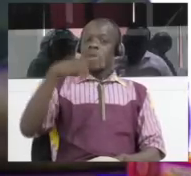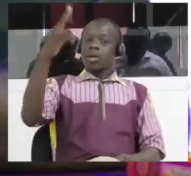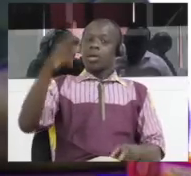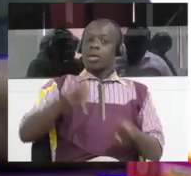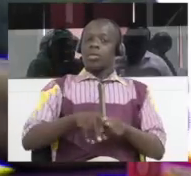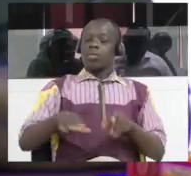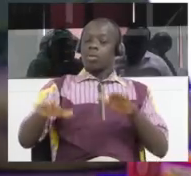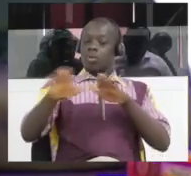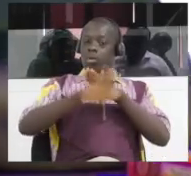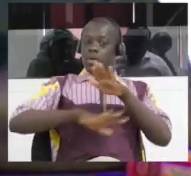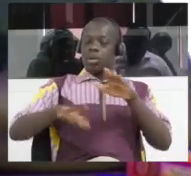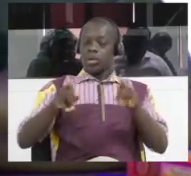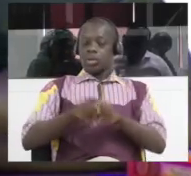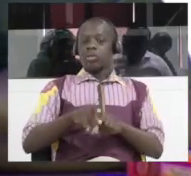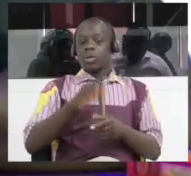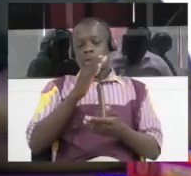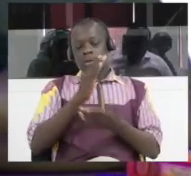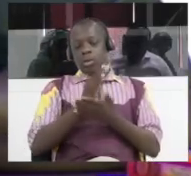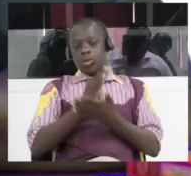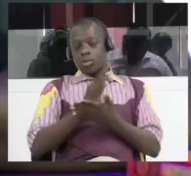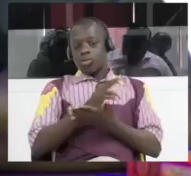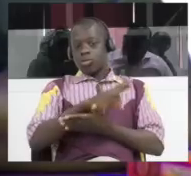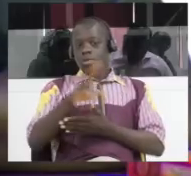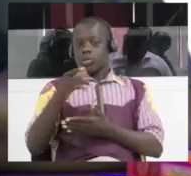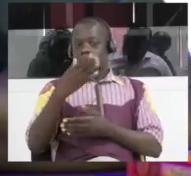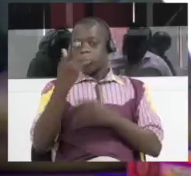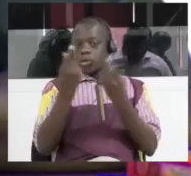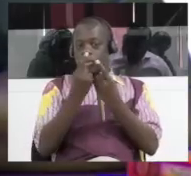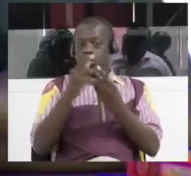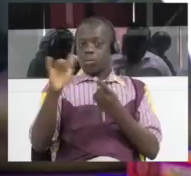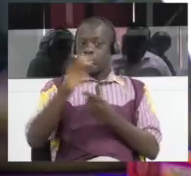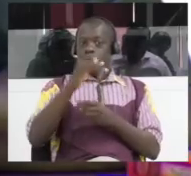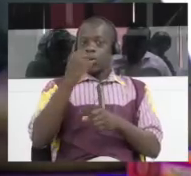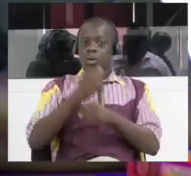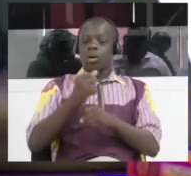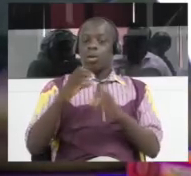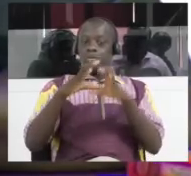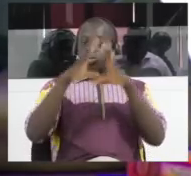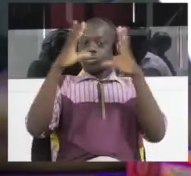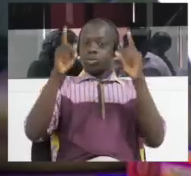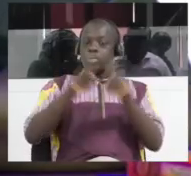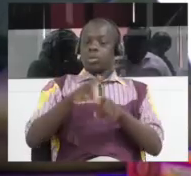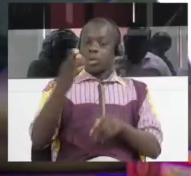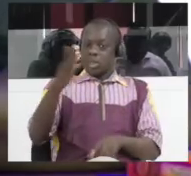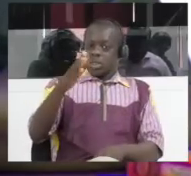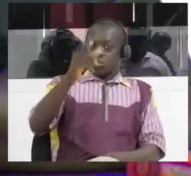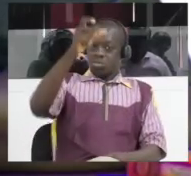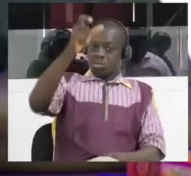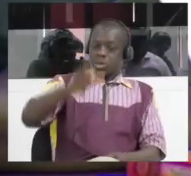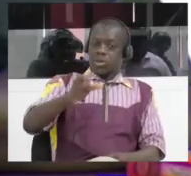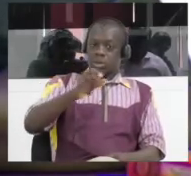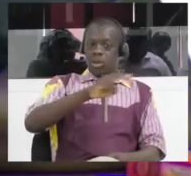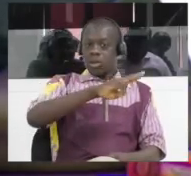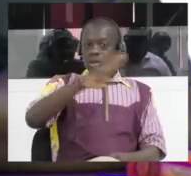loud. If they were undercurrents, maybe they were within, but certainly not something that will be so obvious for any